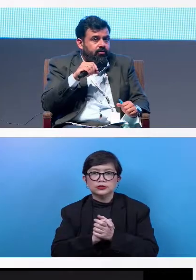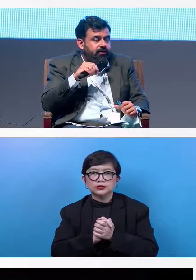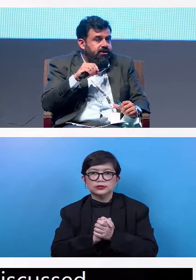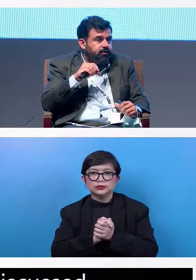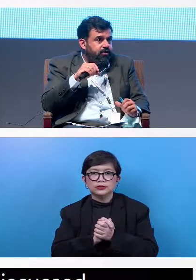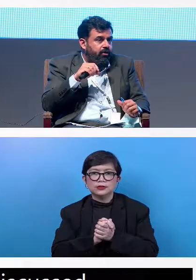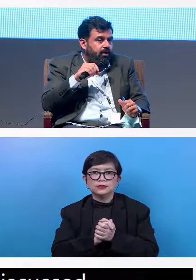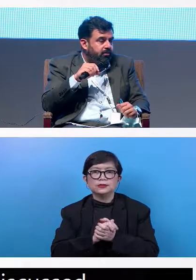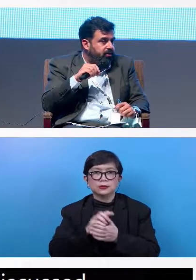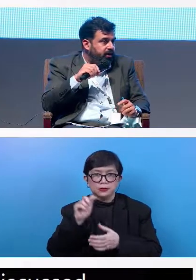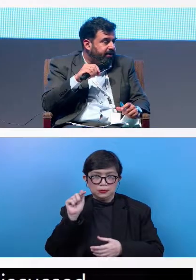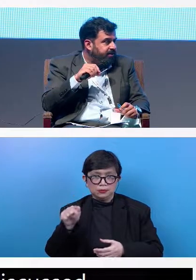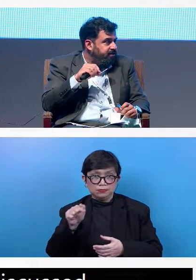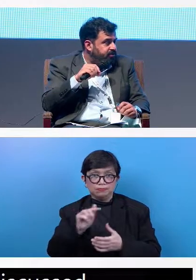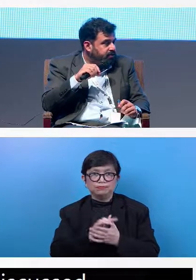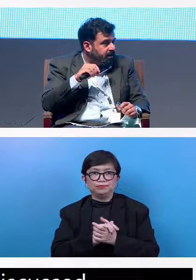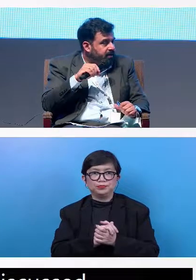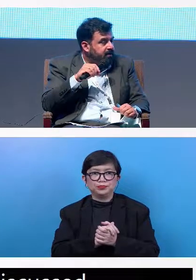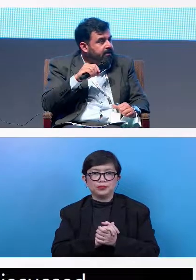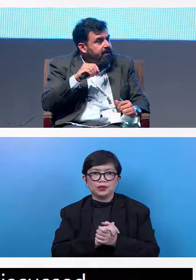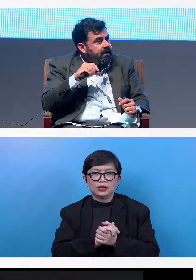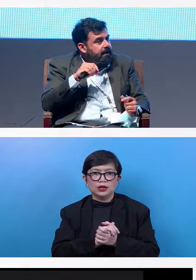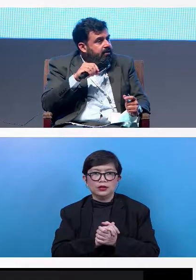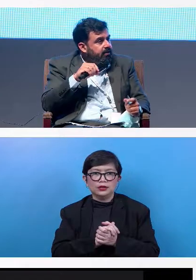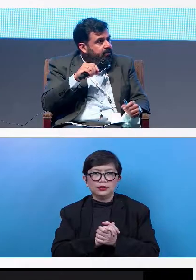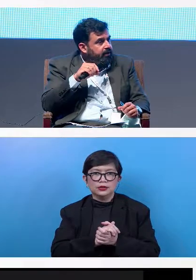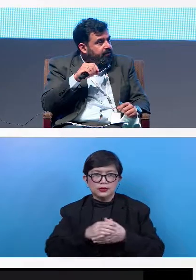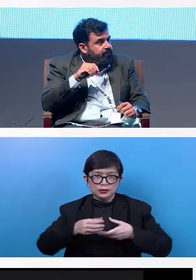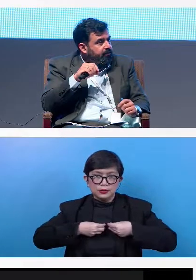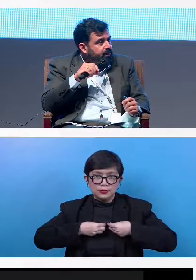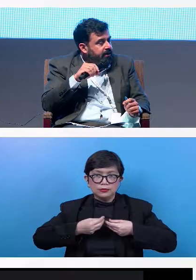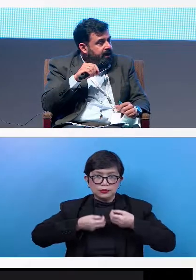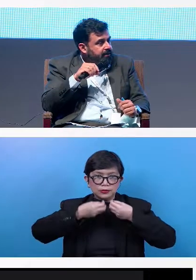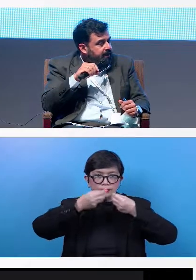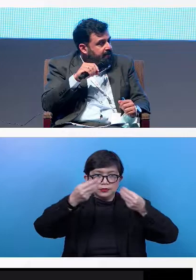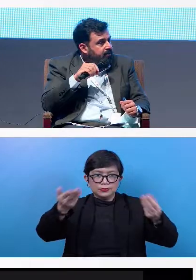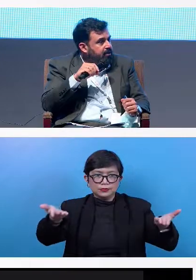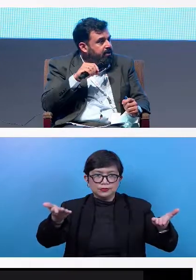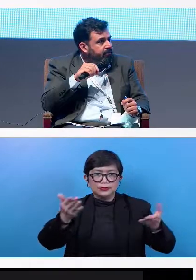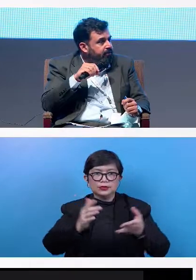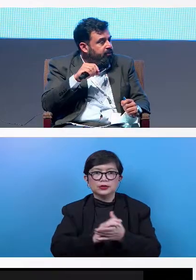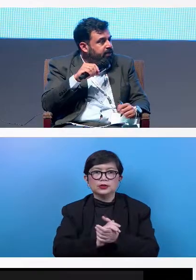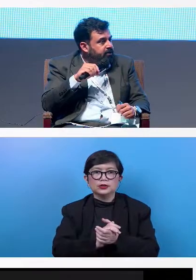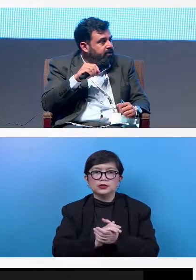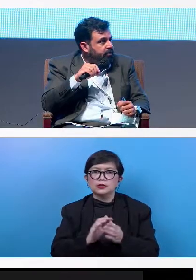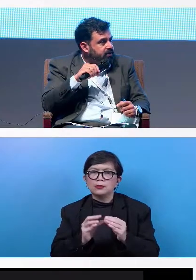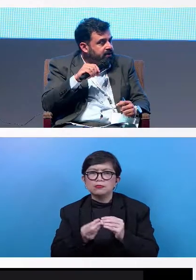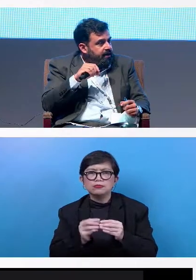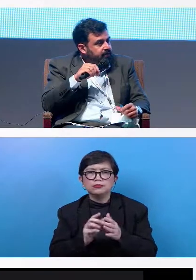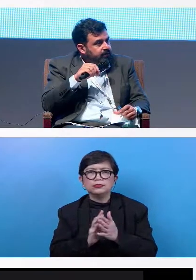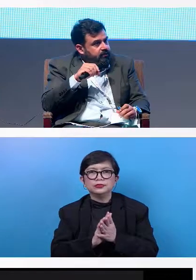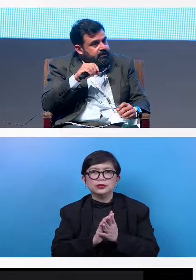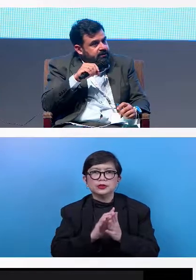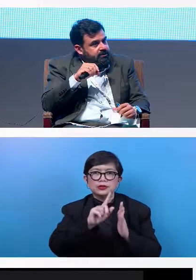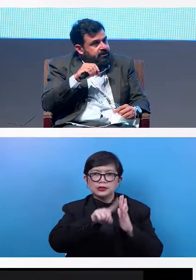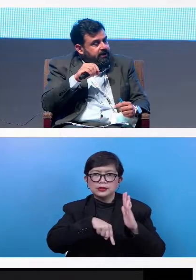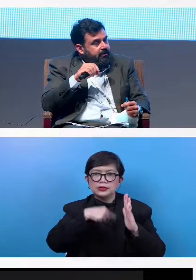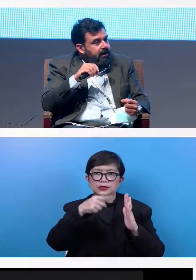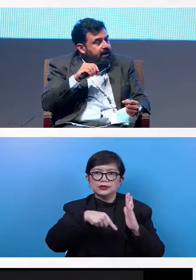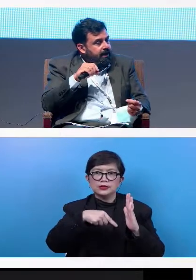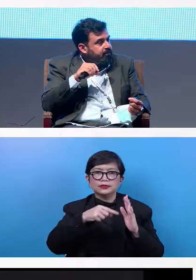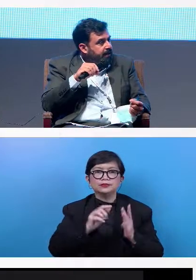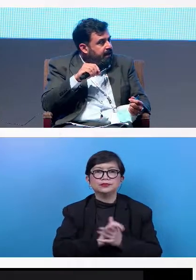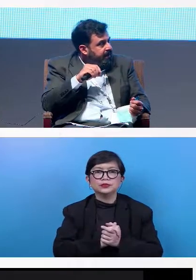say, what Ranjit was talking about, the crisis in Sri Lanka and the recovery from there? Can it be of a potential use in any of those